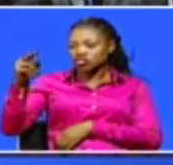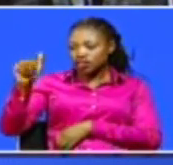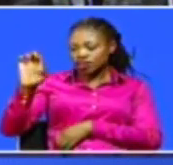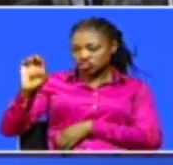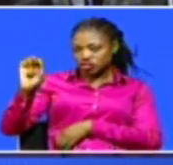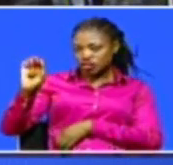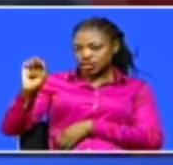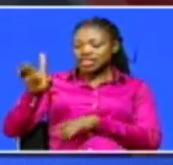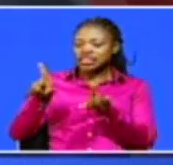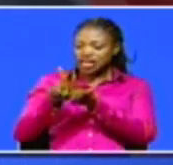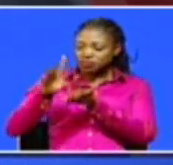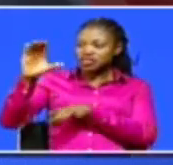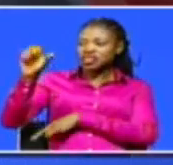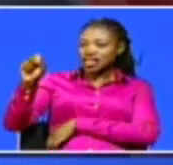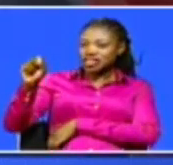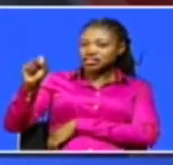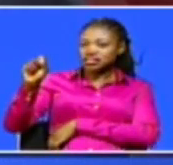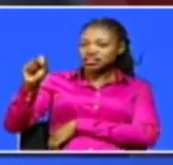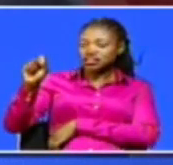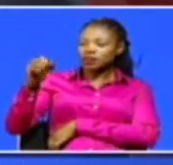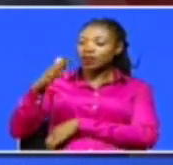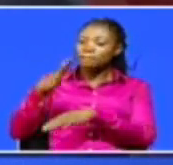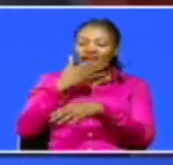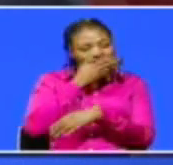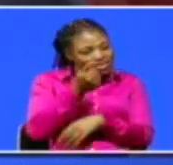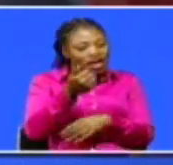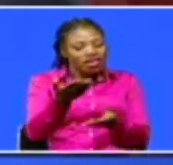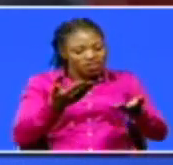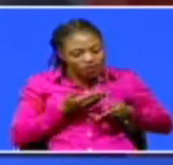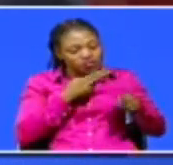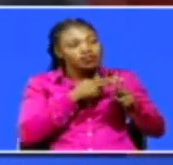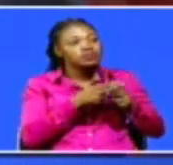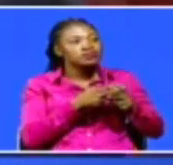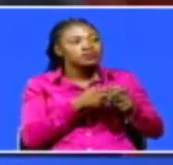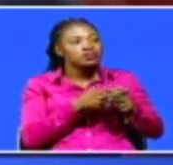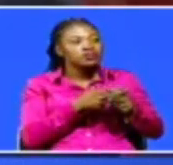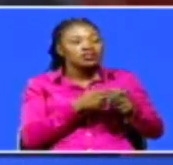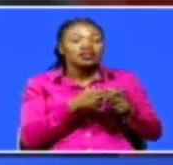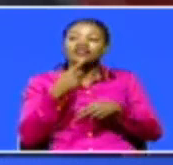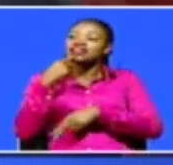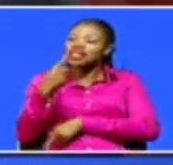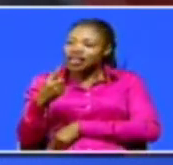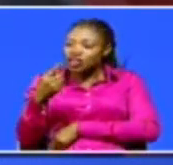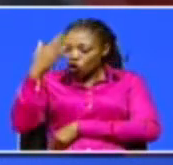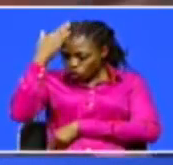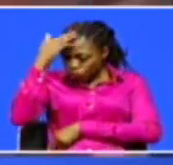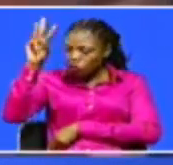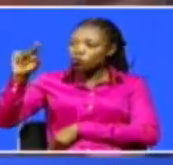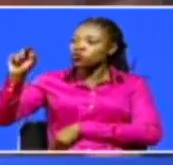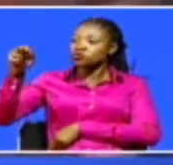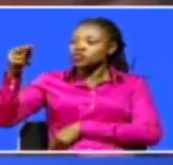from the Cabinet Secretary. Cabinet which Secretary? CS? It's good you give us names which for the CS? Record. We've said the Honorable Mutahi